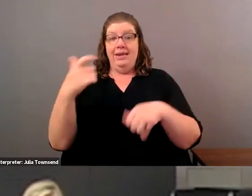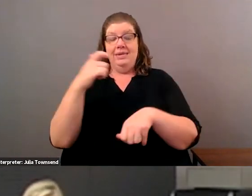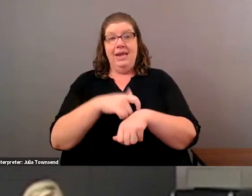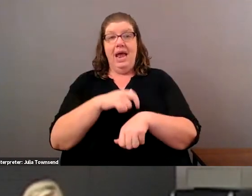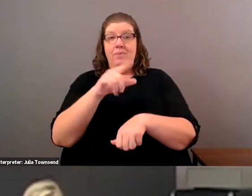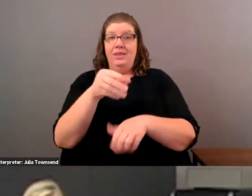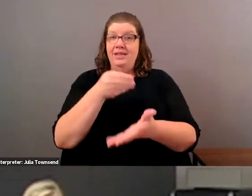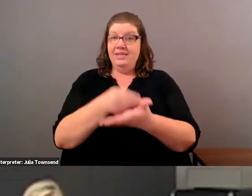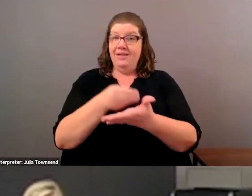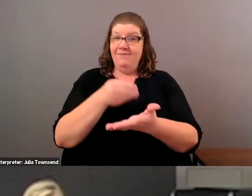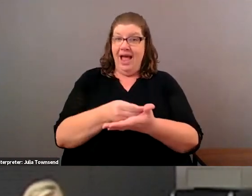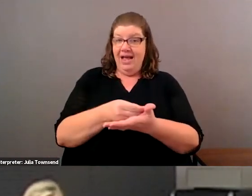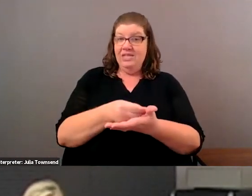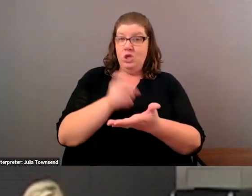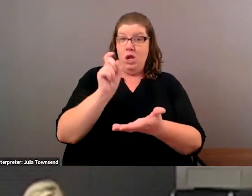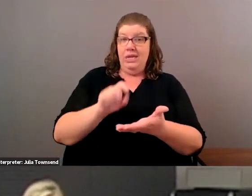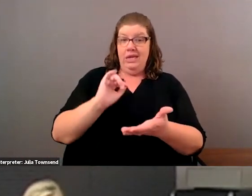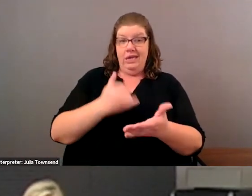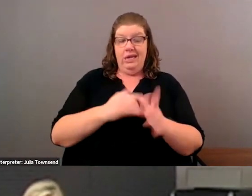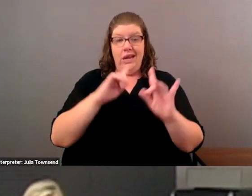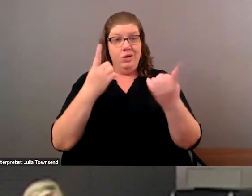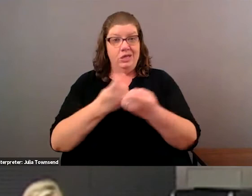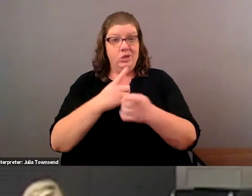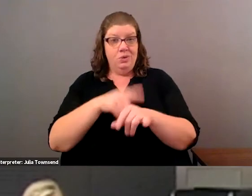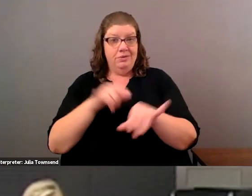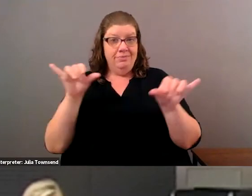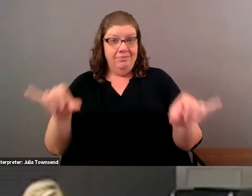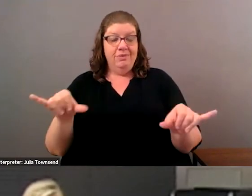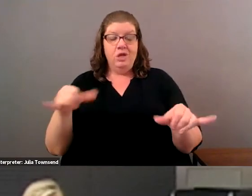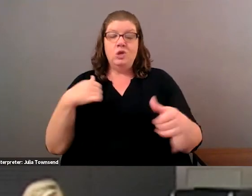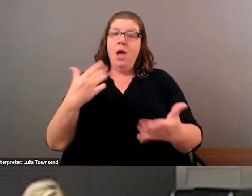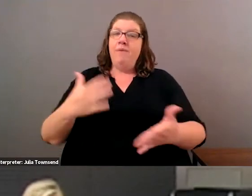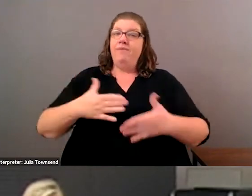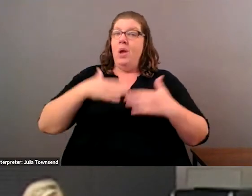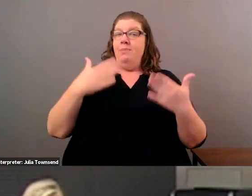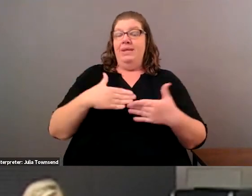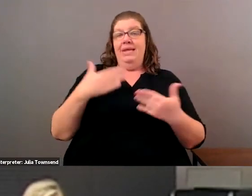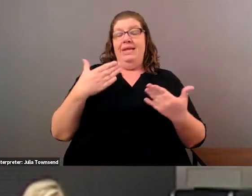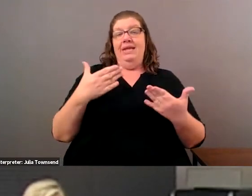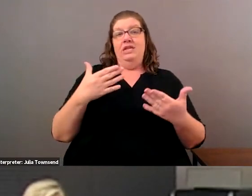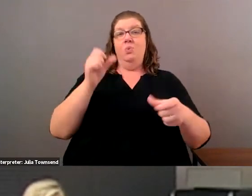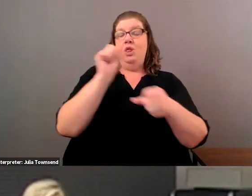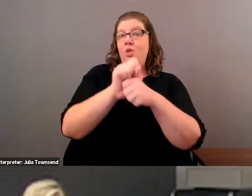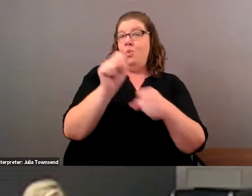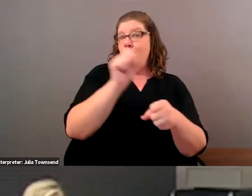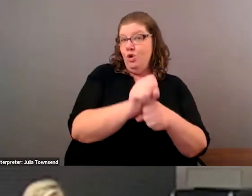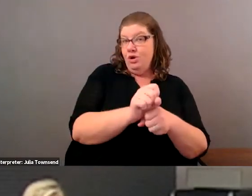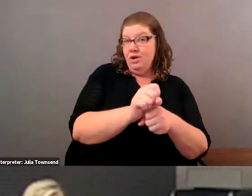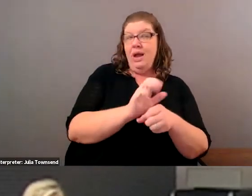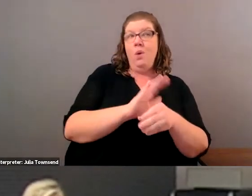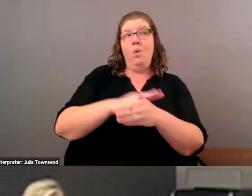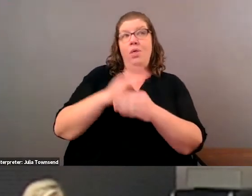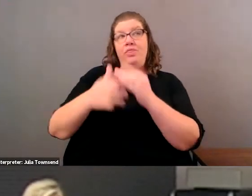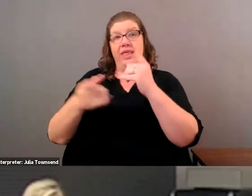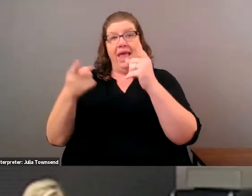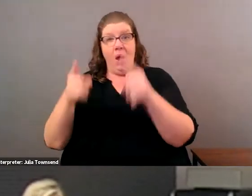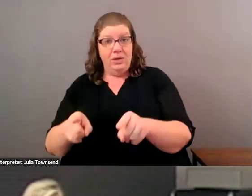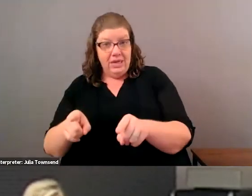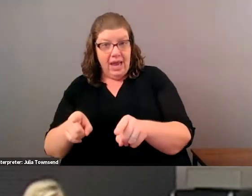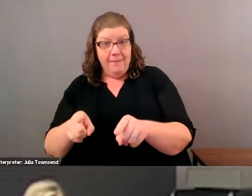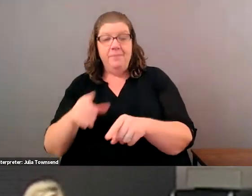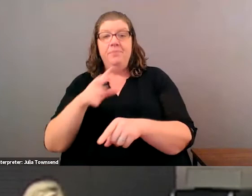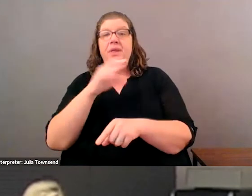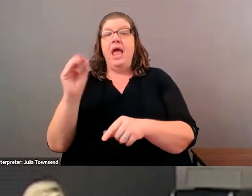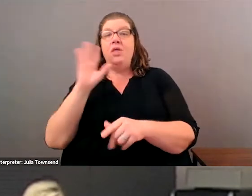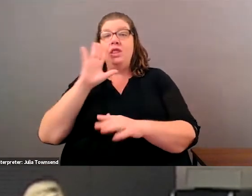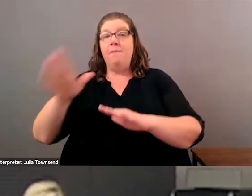quite needed here in our district. So I'm just very pleased with the work. I'm pleased with the outcome, and the